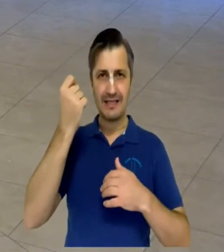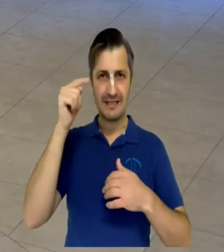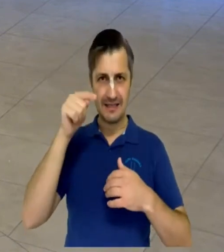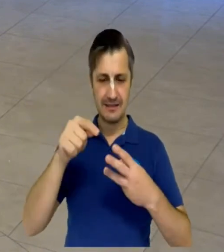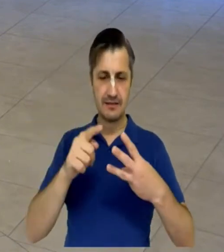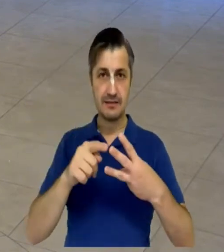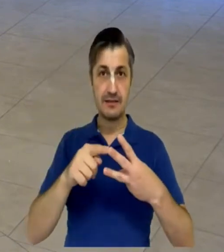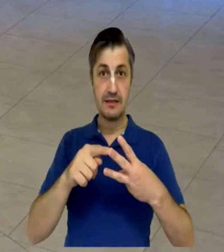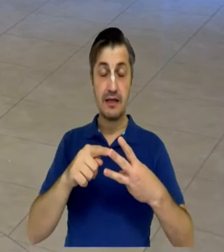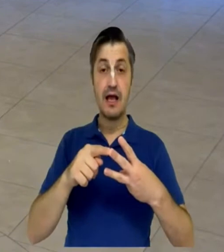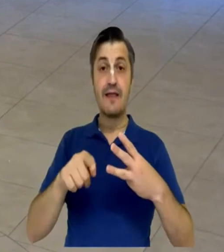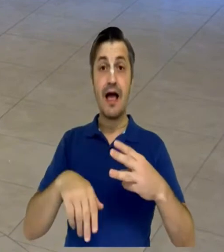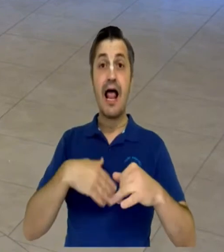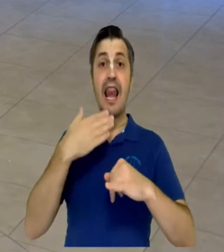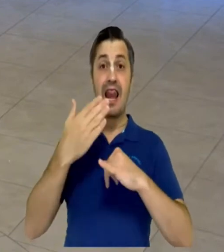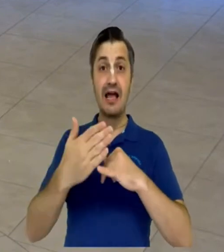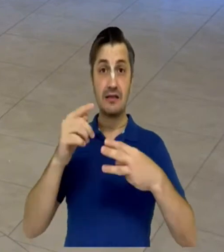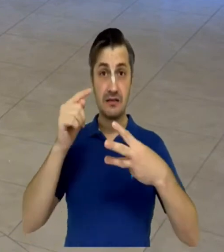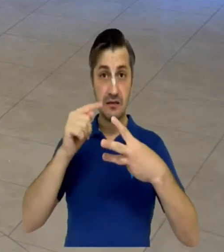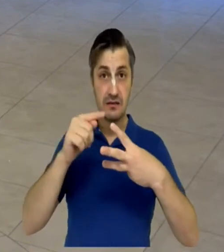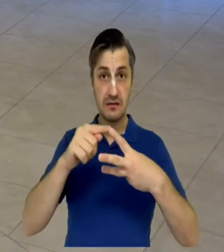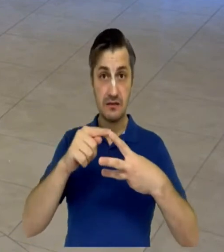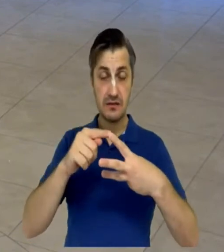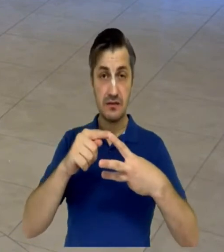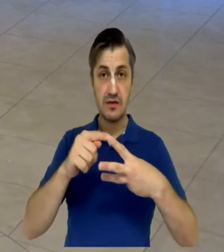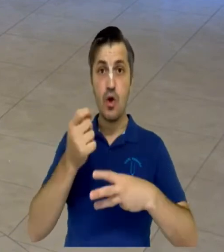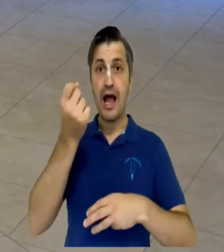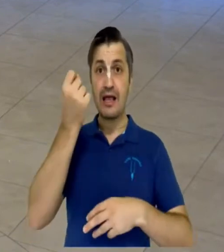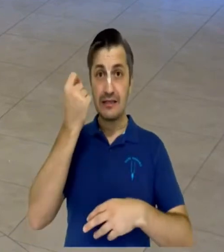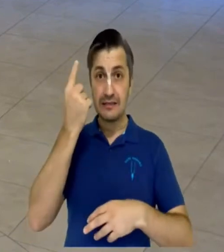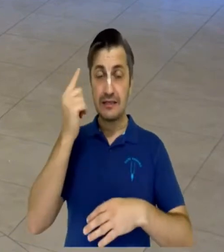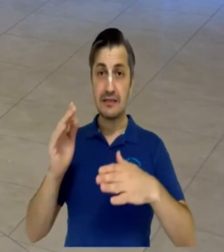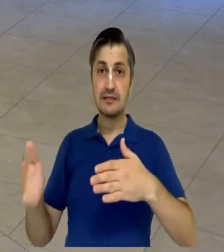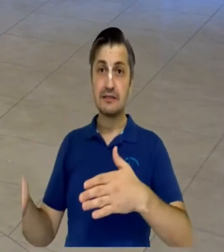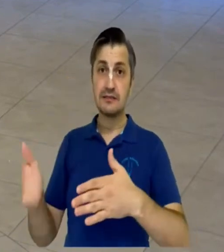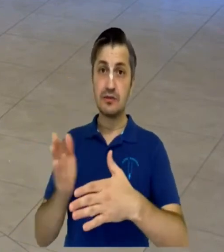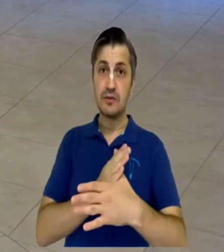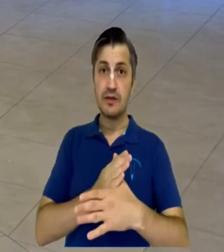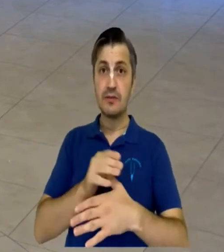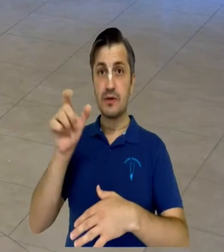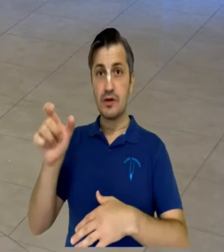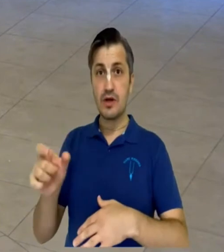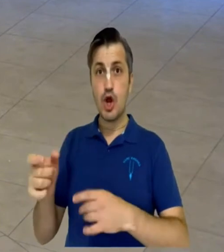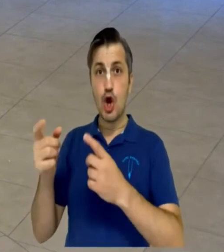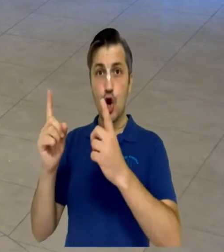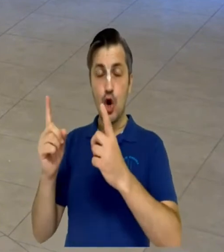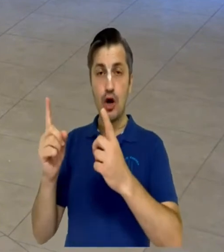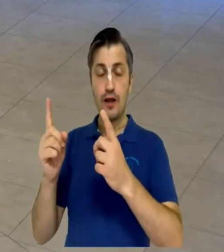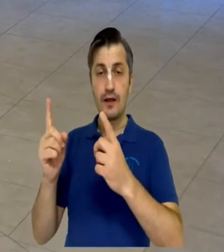finally understanding of the supreme so Purushottama, or the supreme ultimate aspect